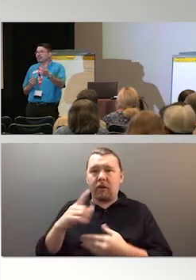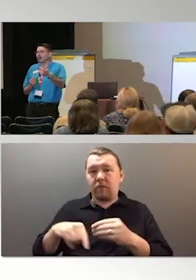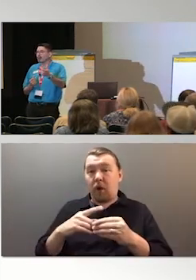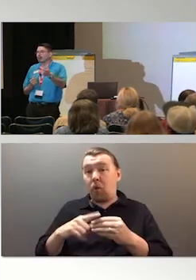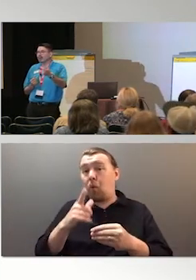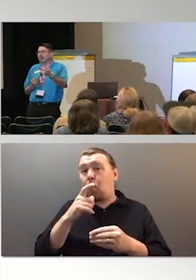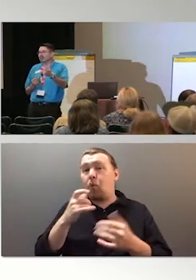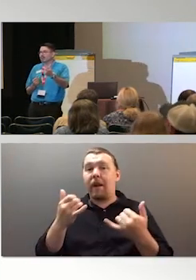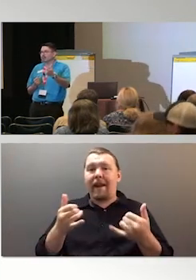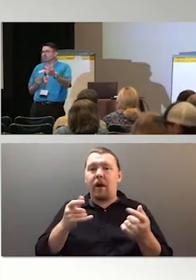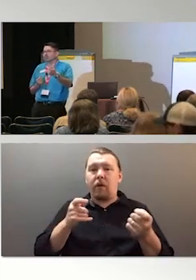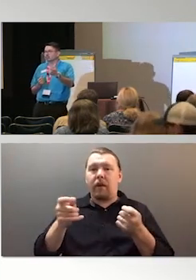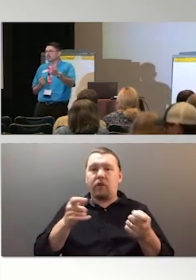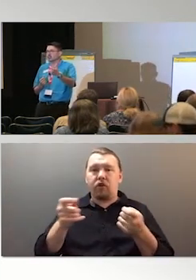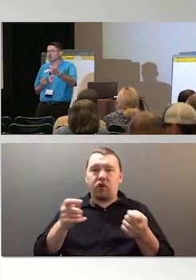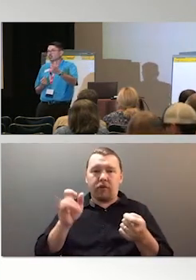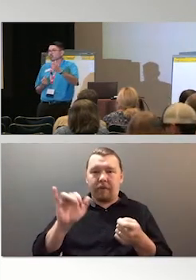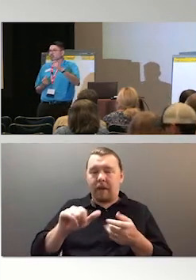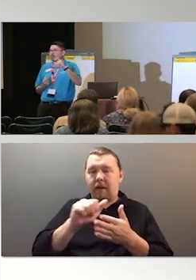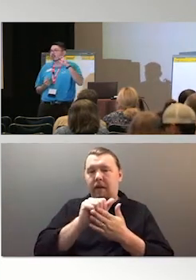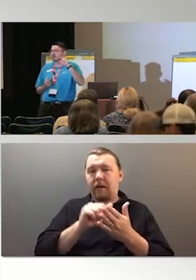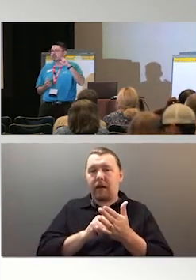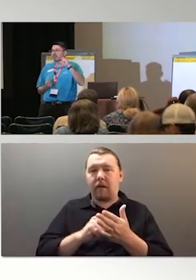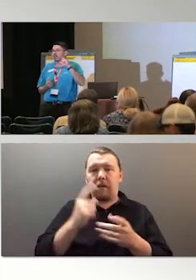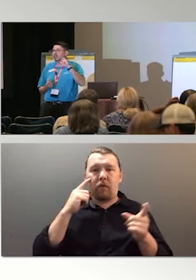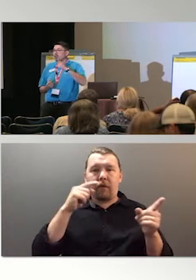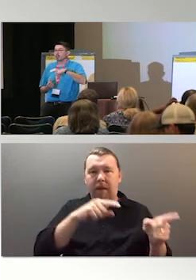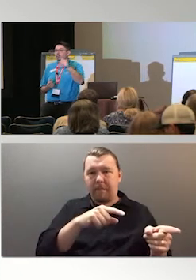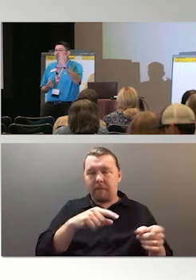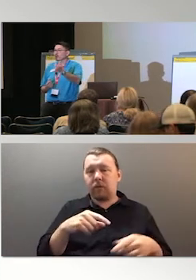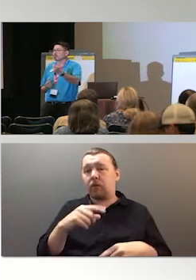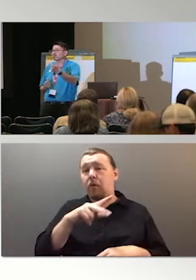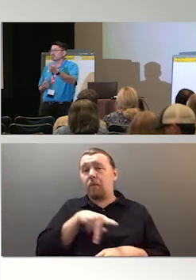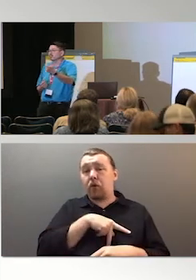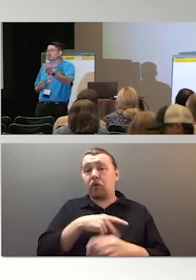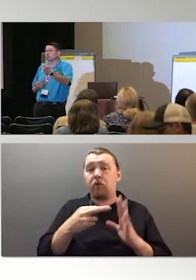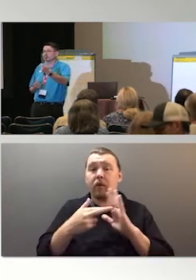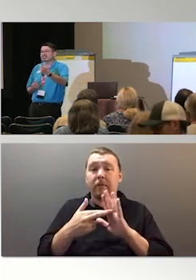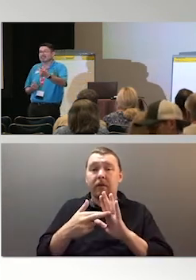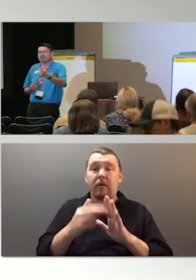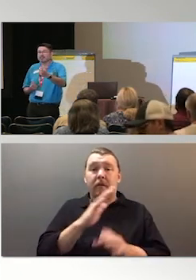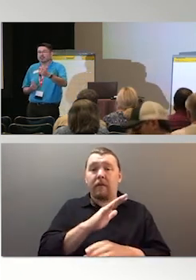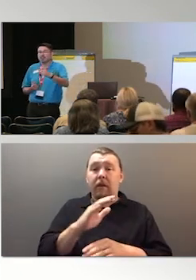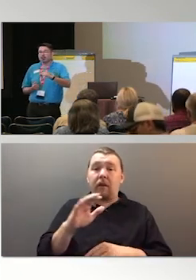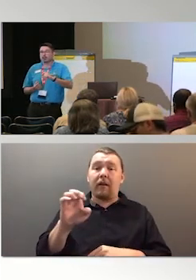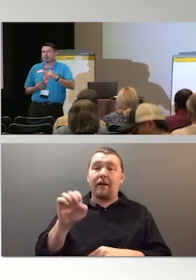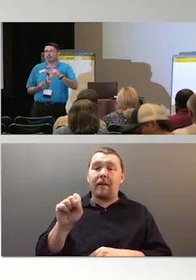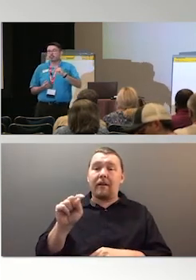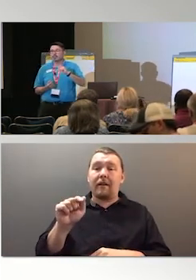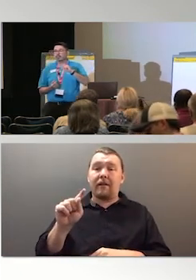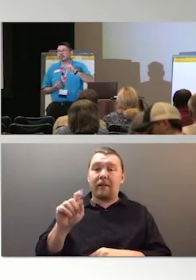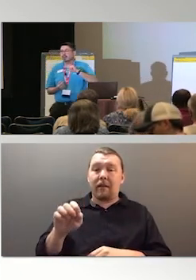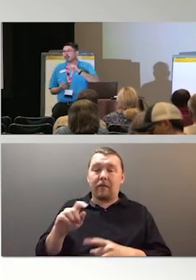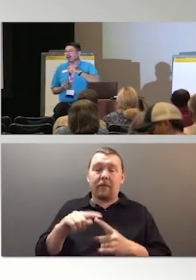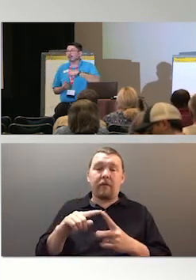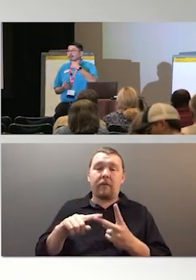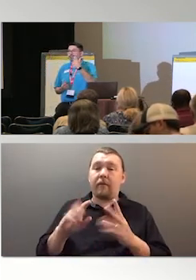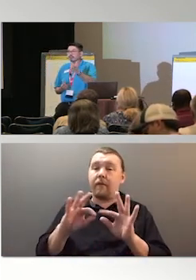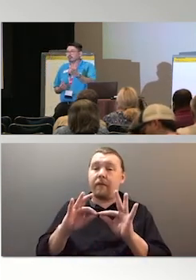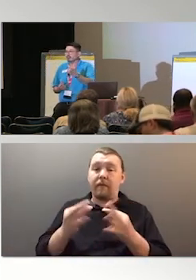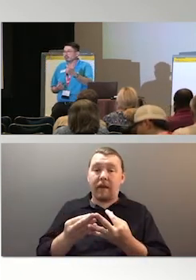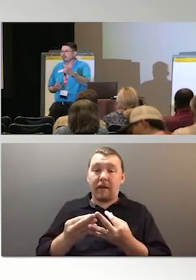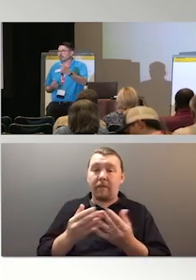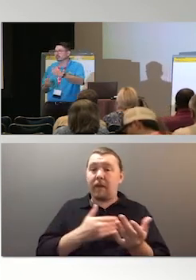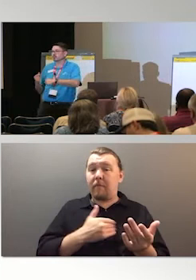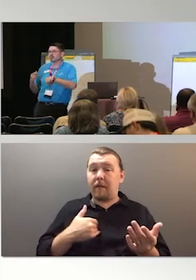that account on behalf of the beneficiary. So whether that be a personal representative of their estate, whether it be a